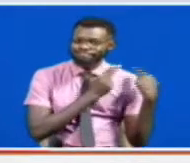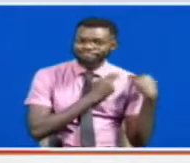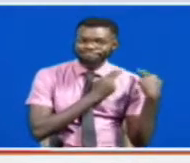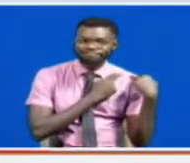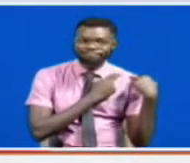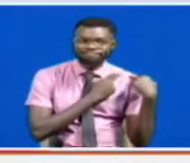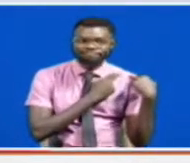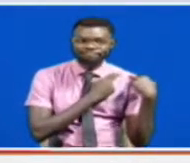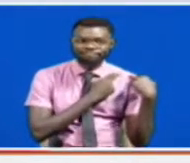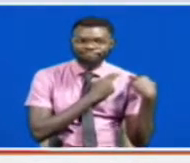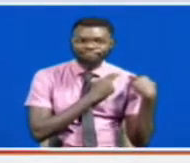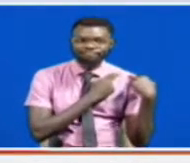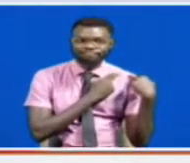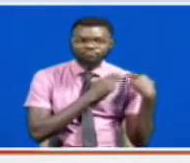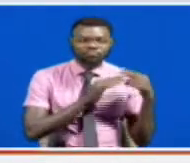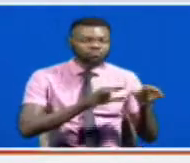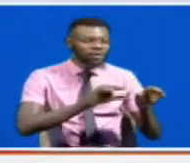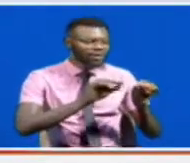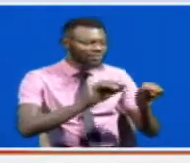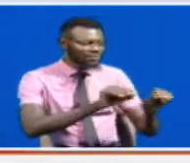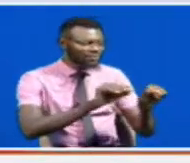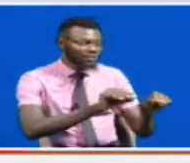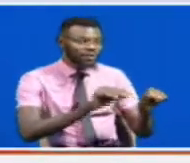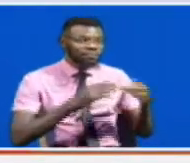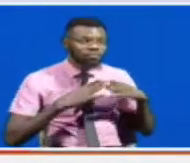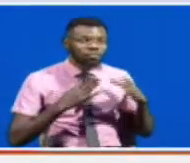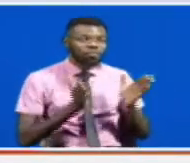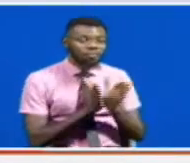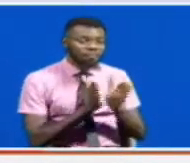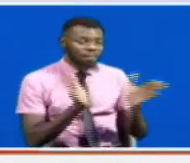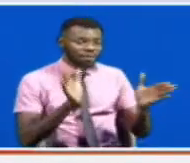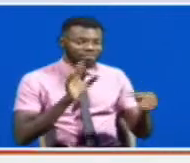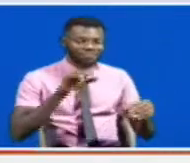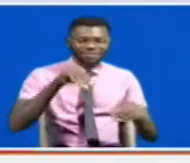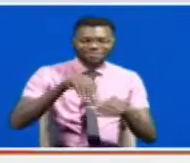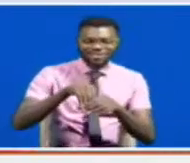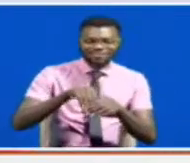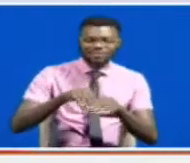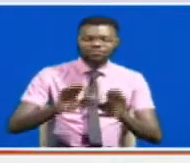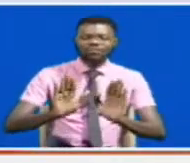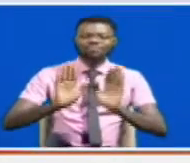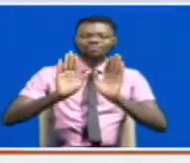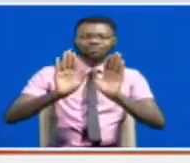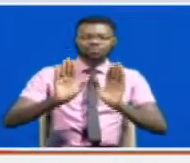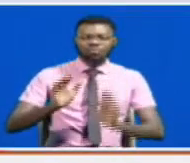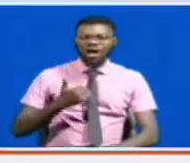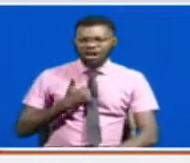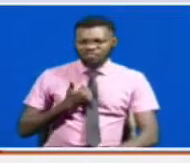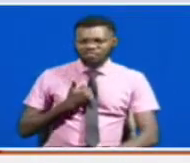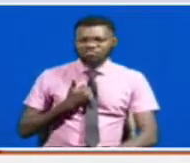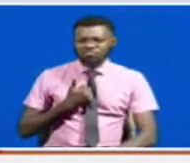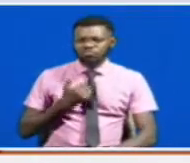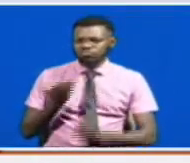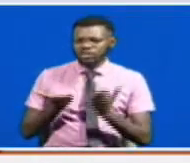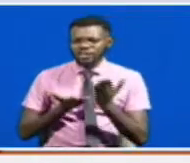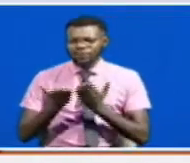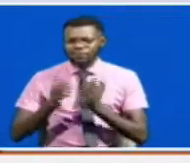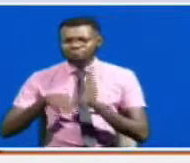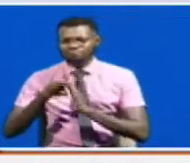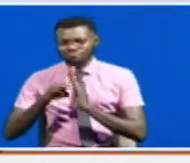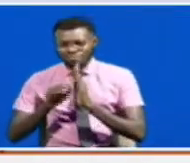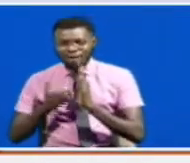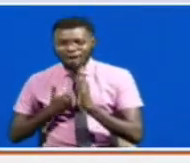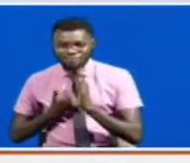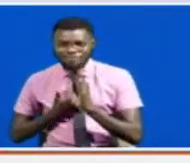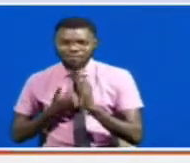that we educate the public about the importance of investments through the kind of products that we offer and also the distribution channels that